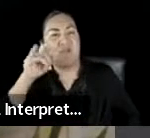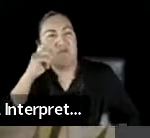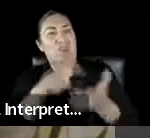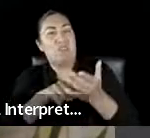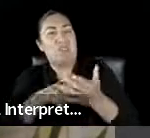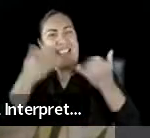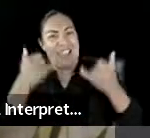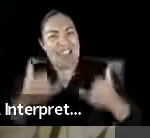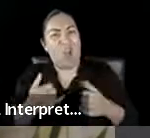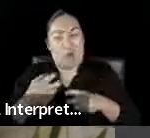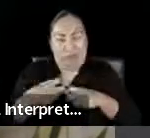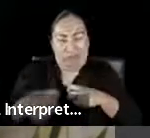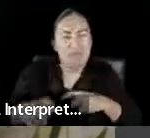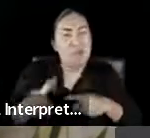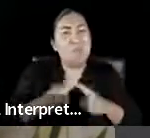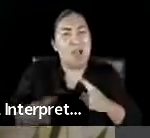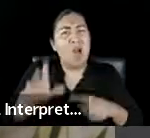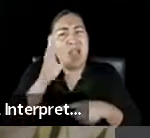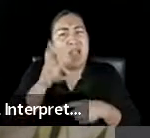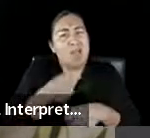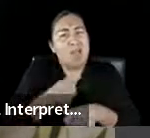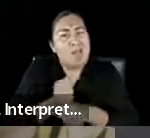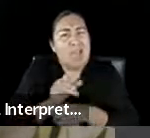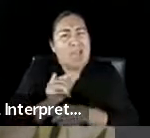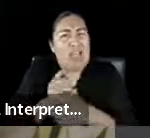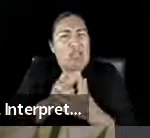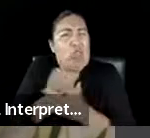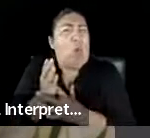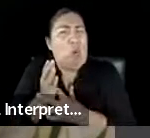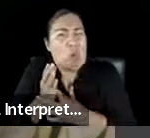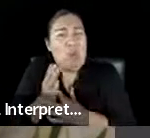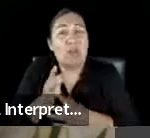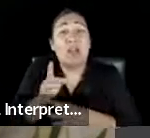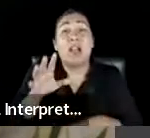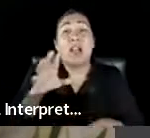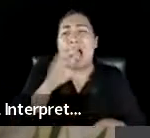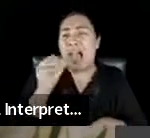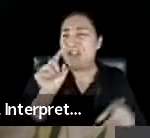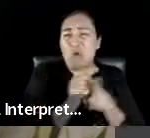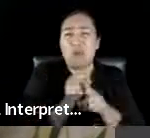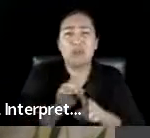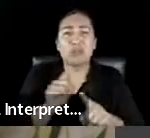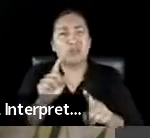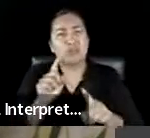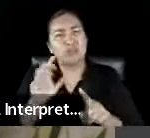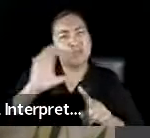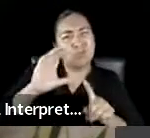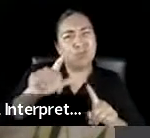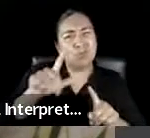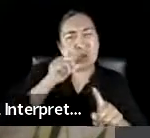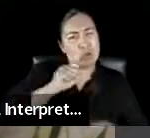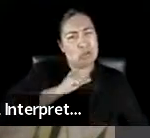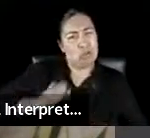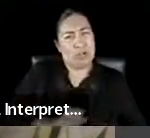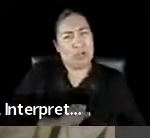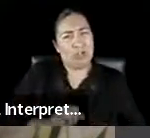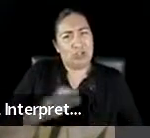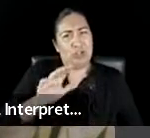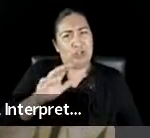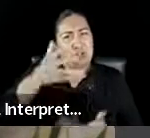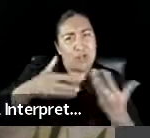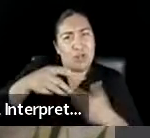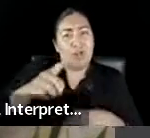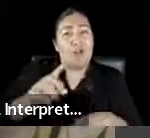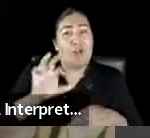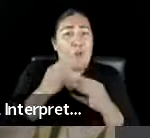you will make it through. And to seek out for the superheroes around you, like your friends, family, and counselors, or look for the